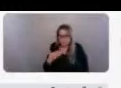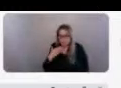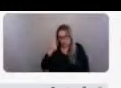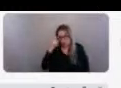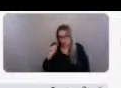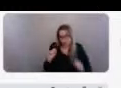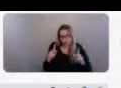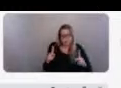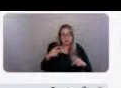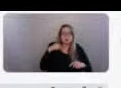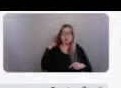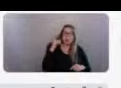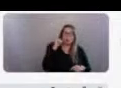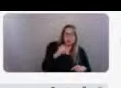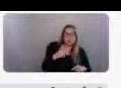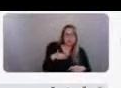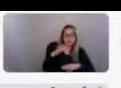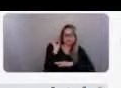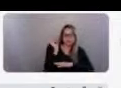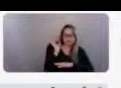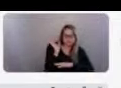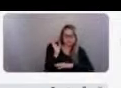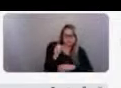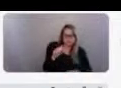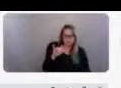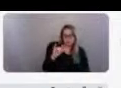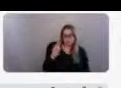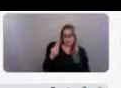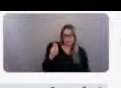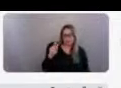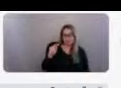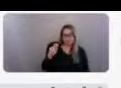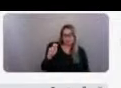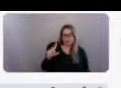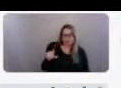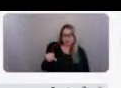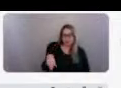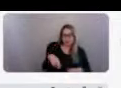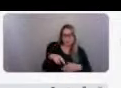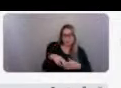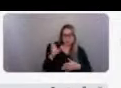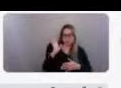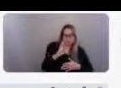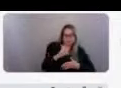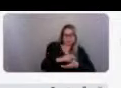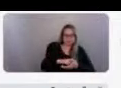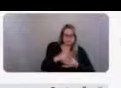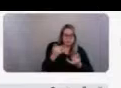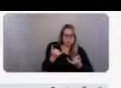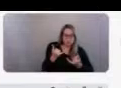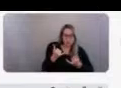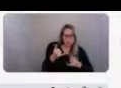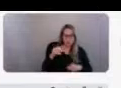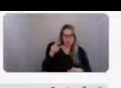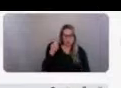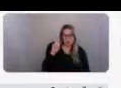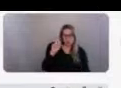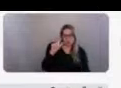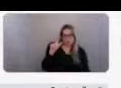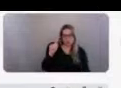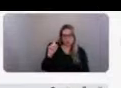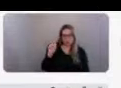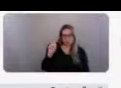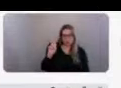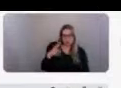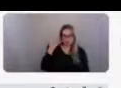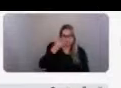opportunity to hear my testimony my name is yvonne cahill i'm a former registered nurse and currently work as a realtor i'm an immigrant